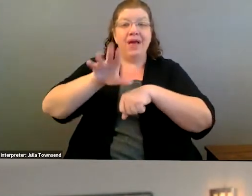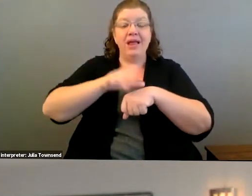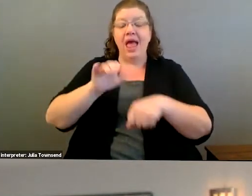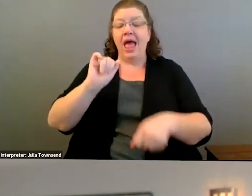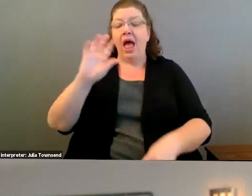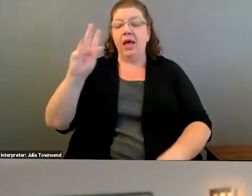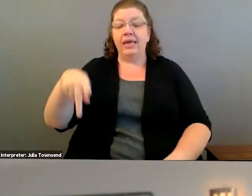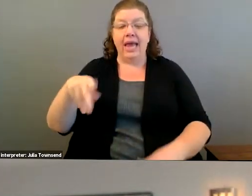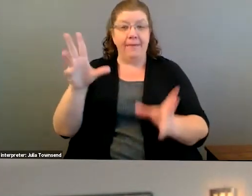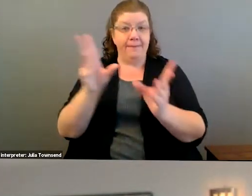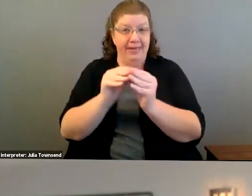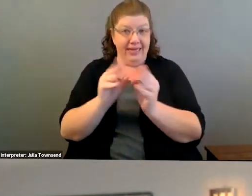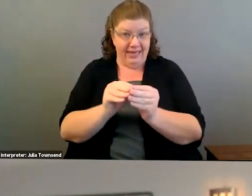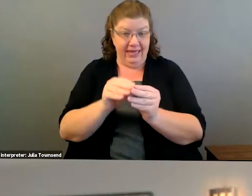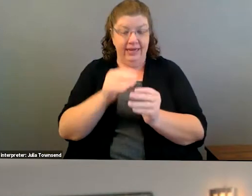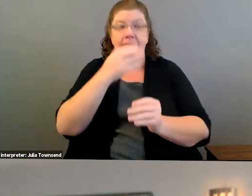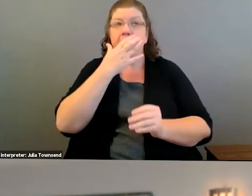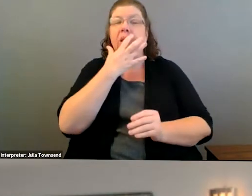meeting. And